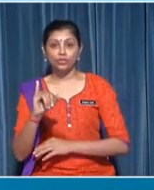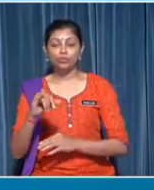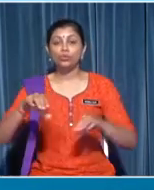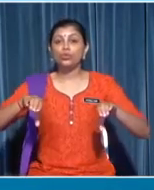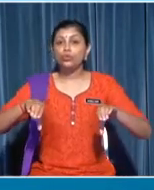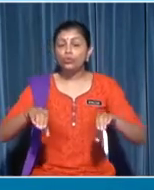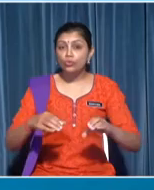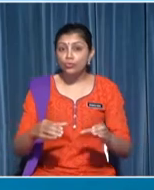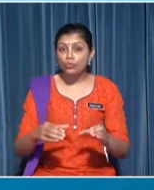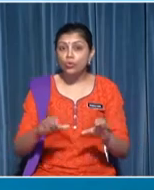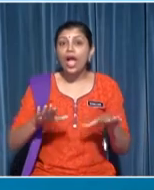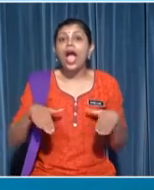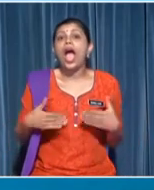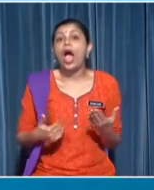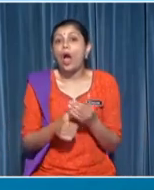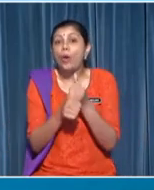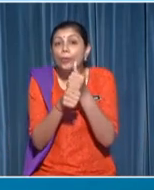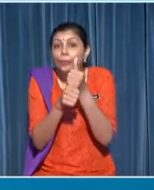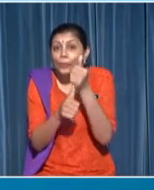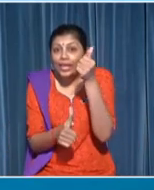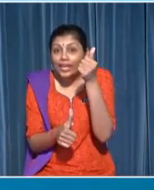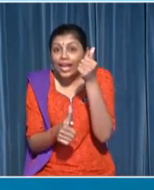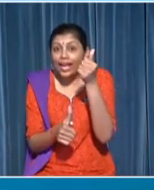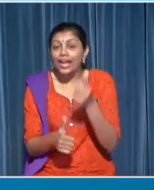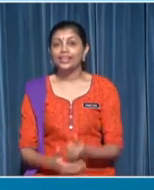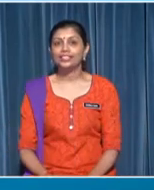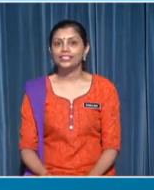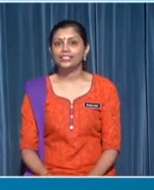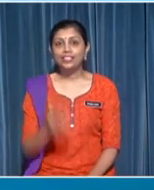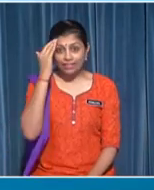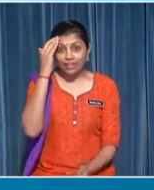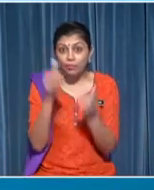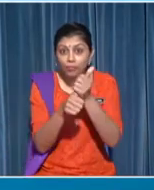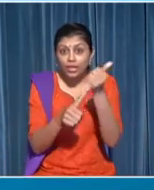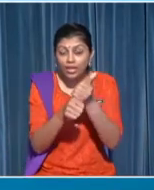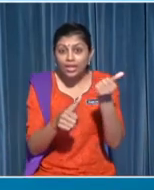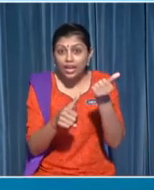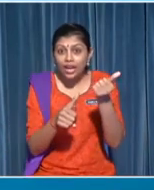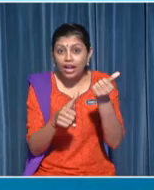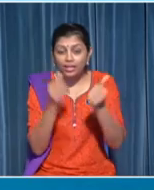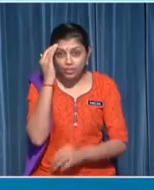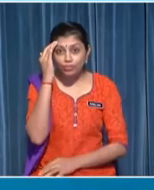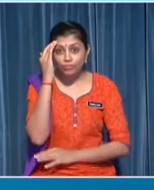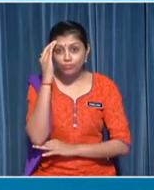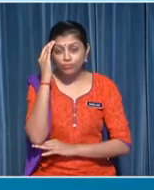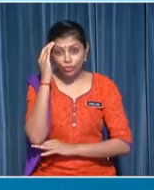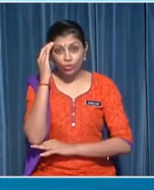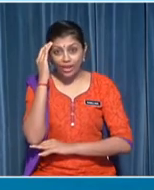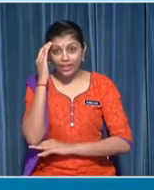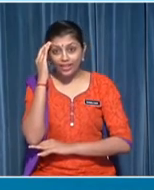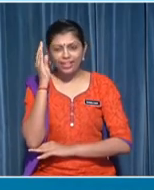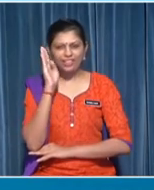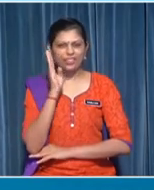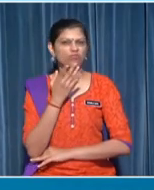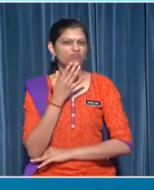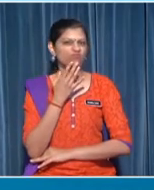how feces is made. You know what feces is, right? The brownish